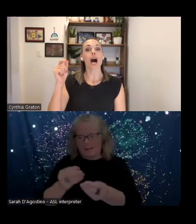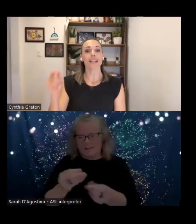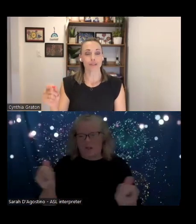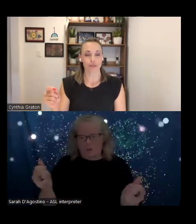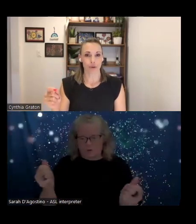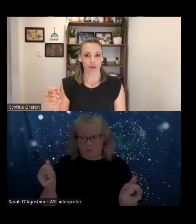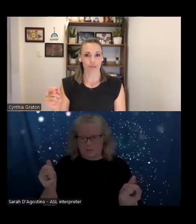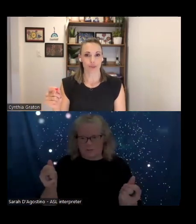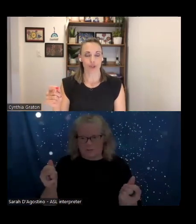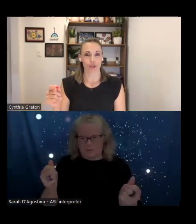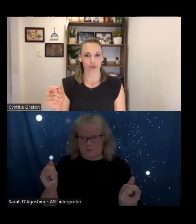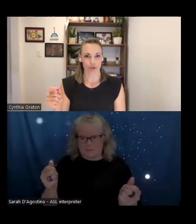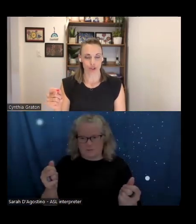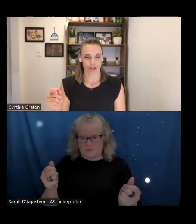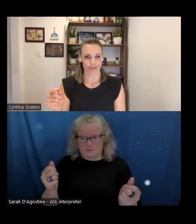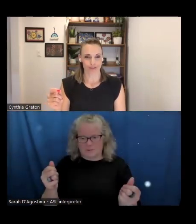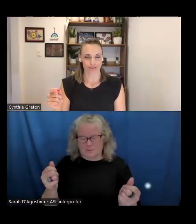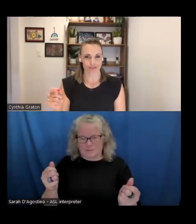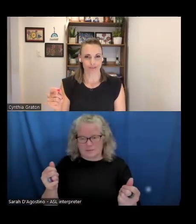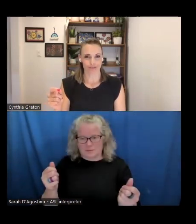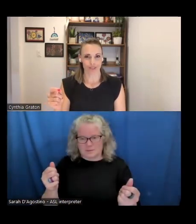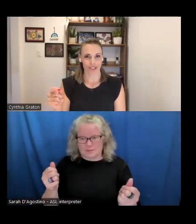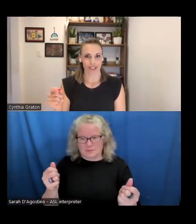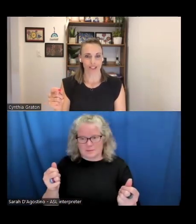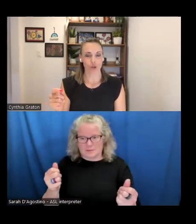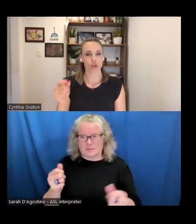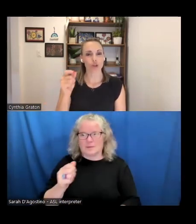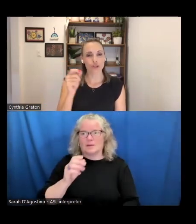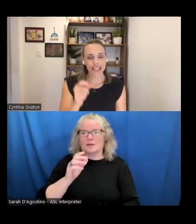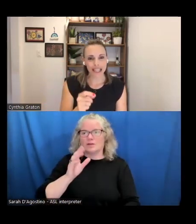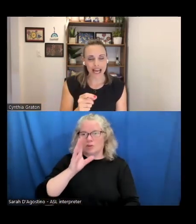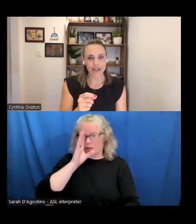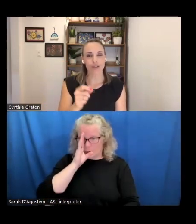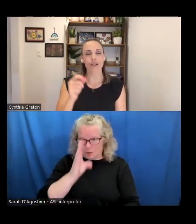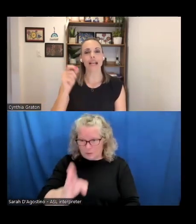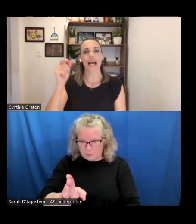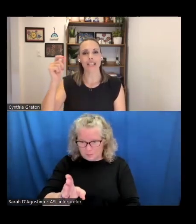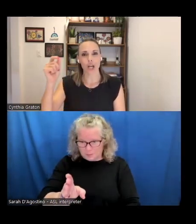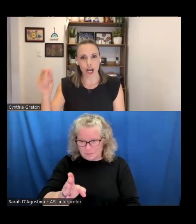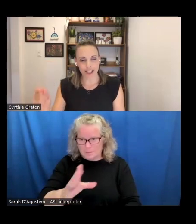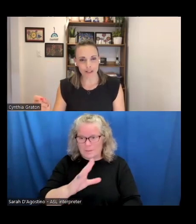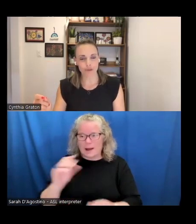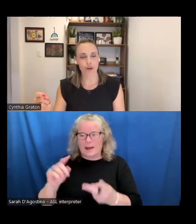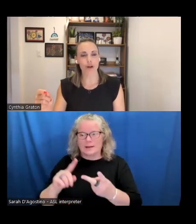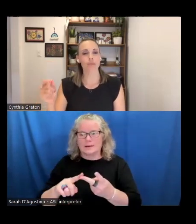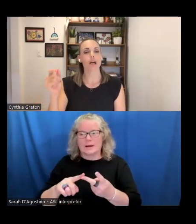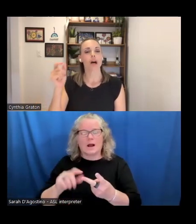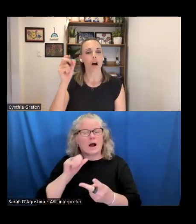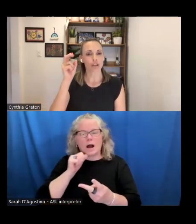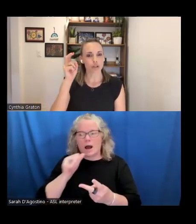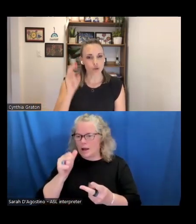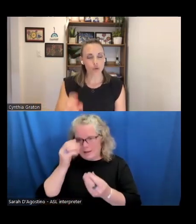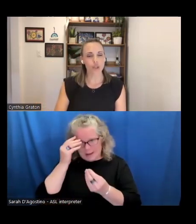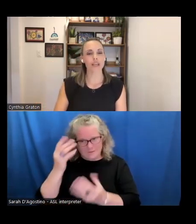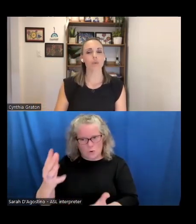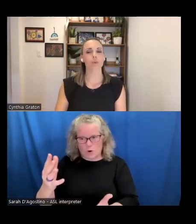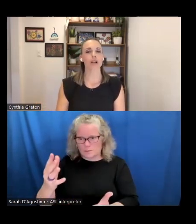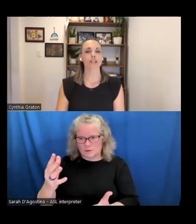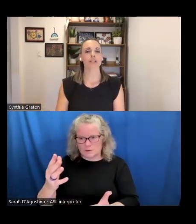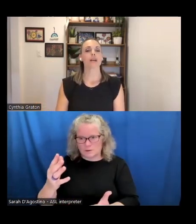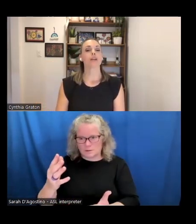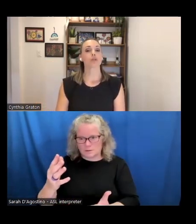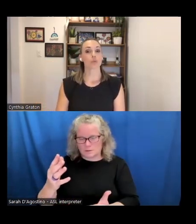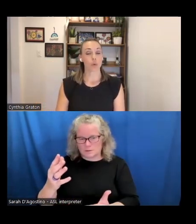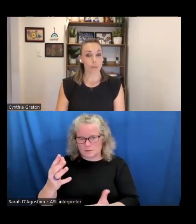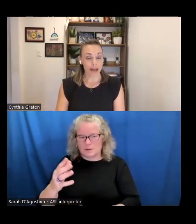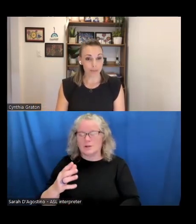an uninformed solution. So unilateral and uninformed are the 2